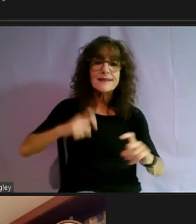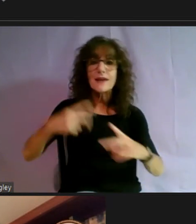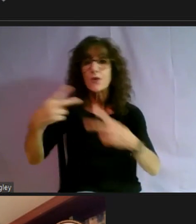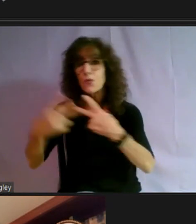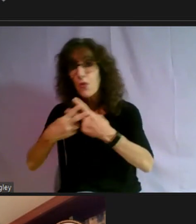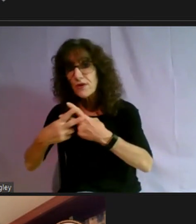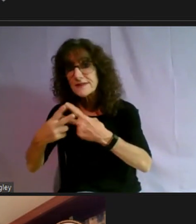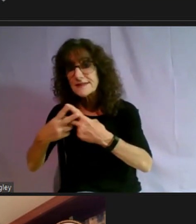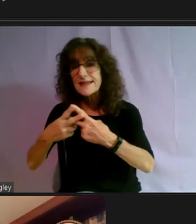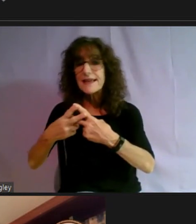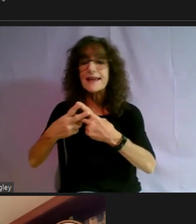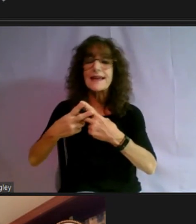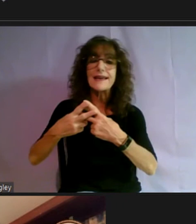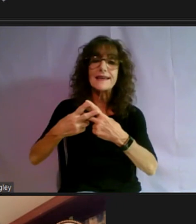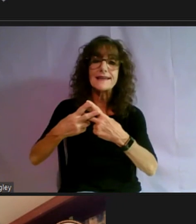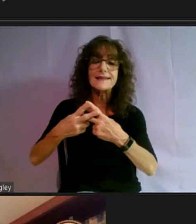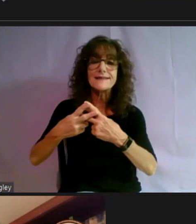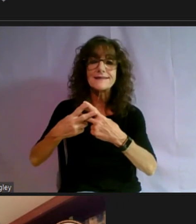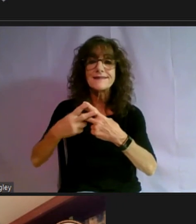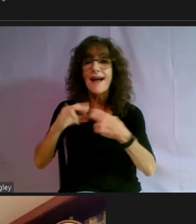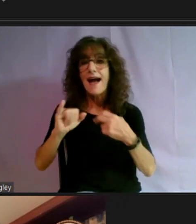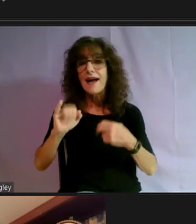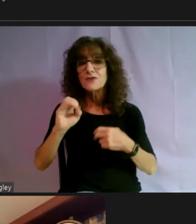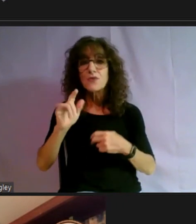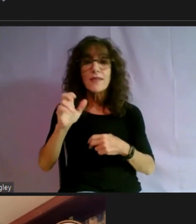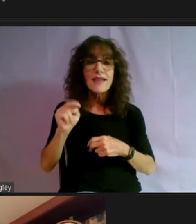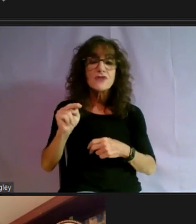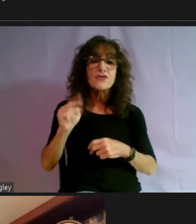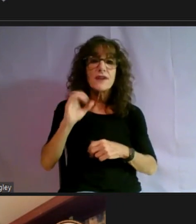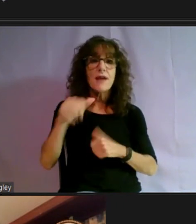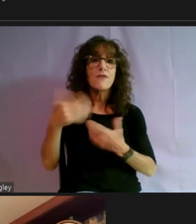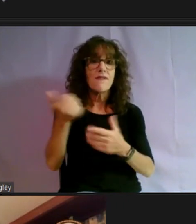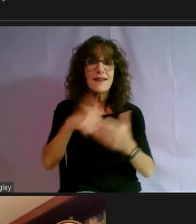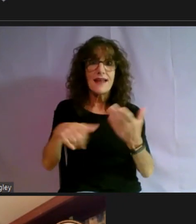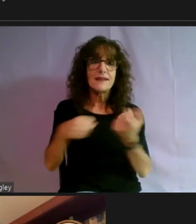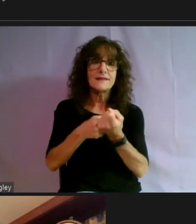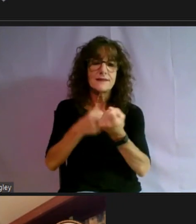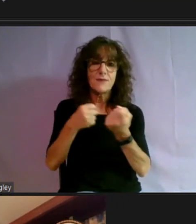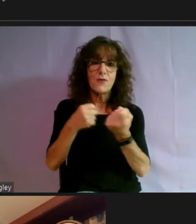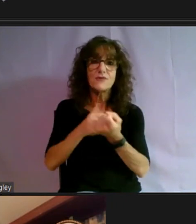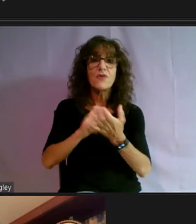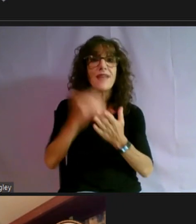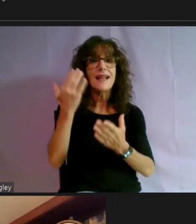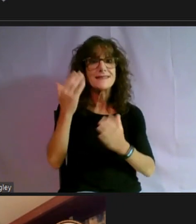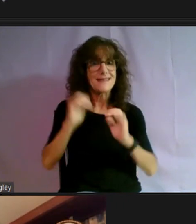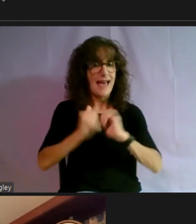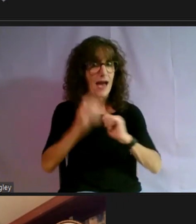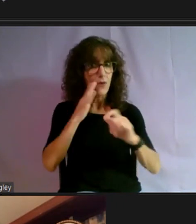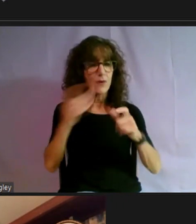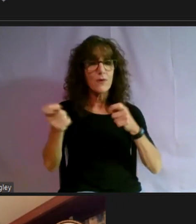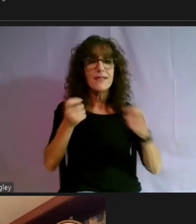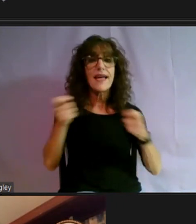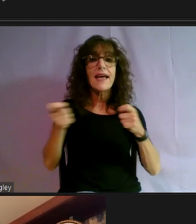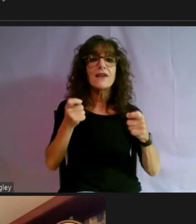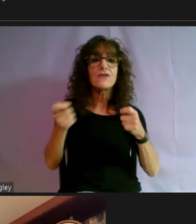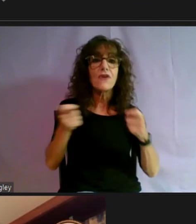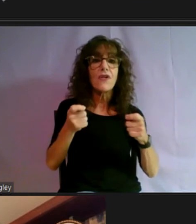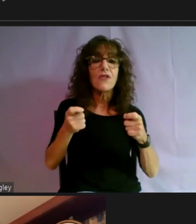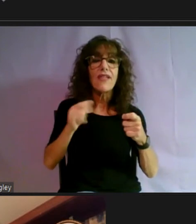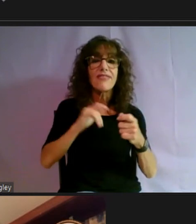quarantine, isolation and quarantine, and provide any supports. So that's how we're going to be